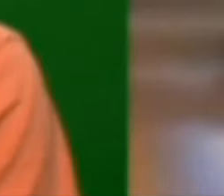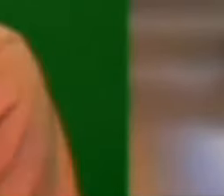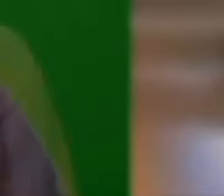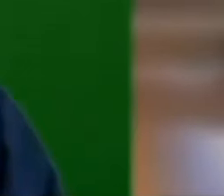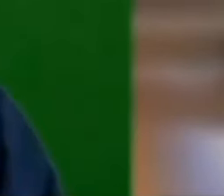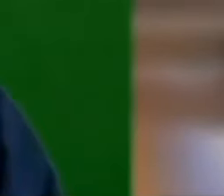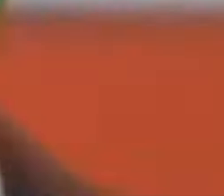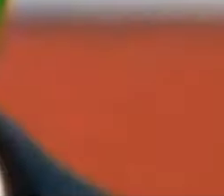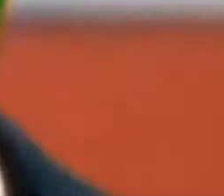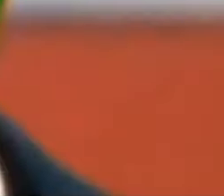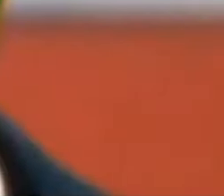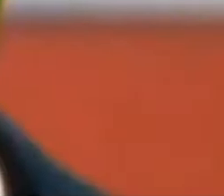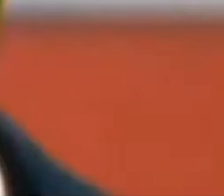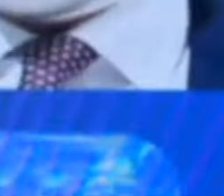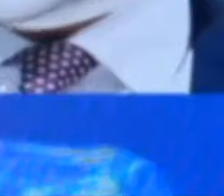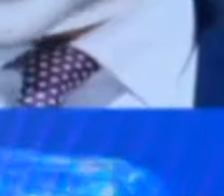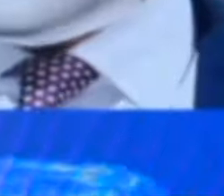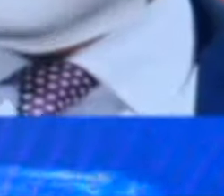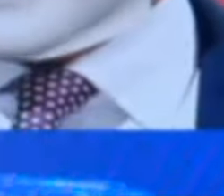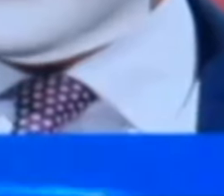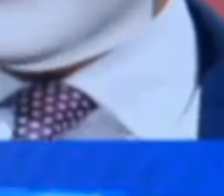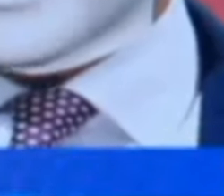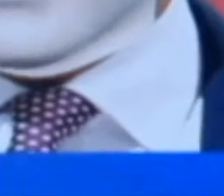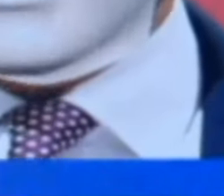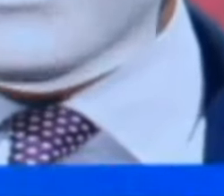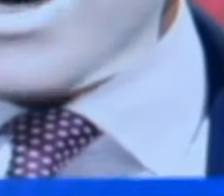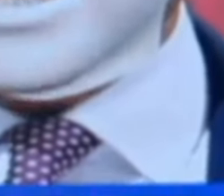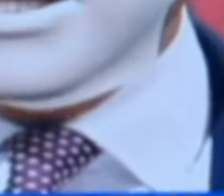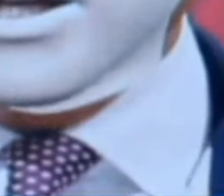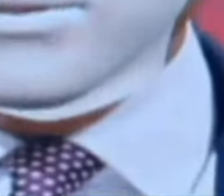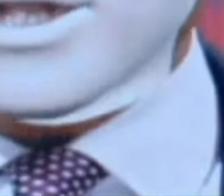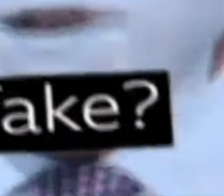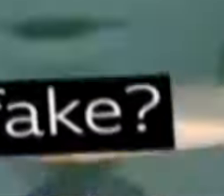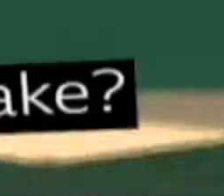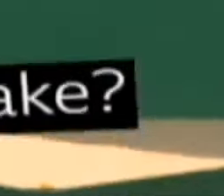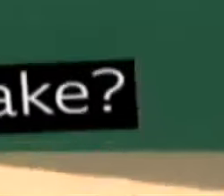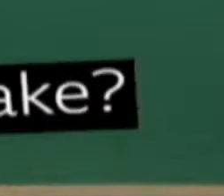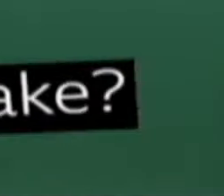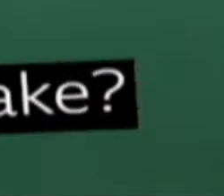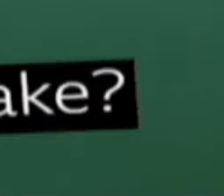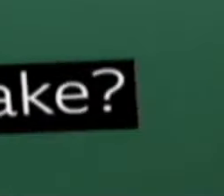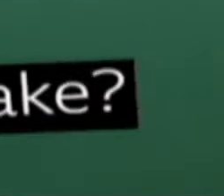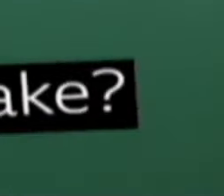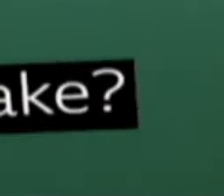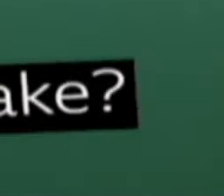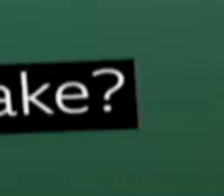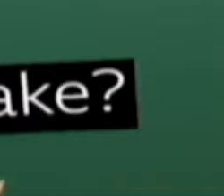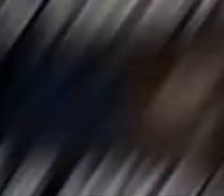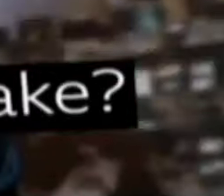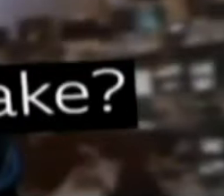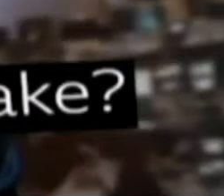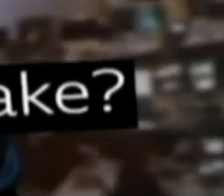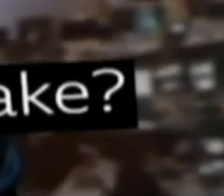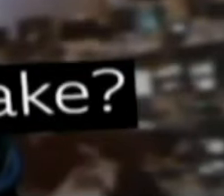thanks to a spot of AI, he's actually about to present the news in various different languages, ones that he can't actually speak.